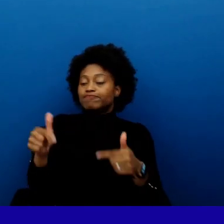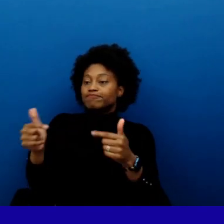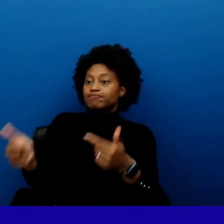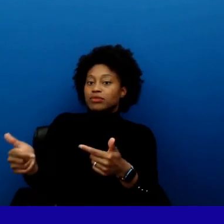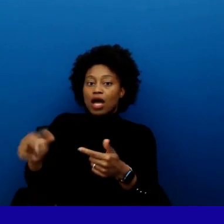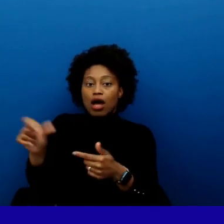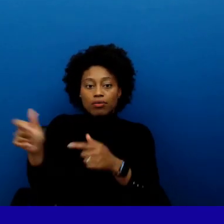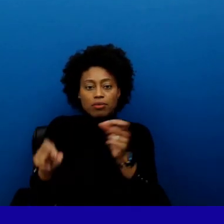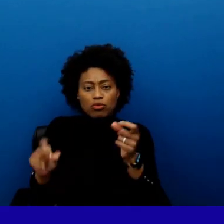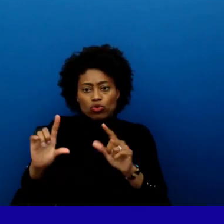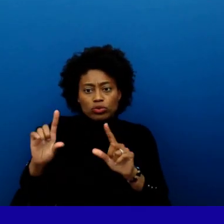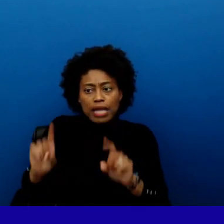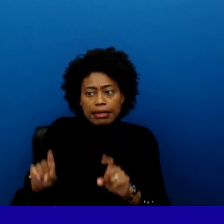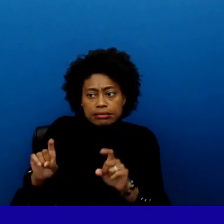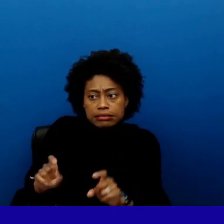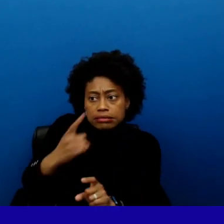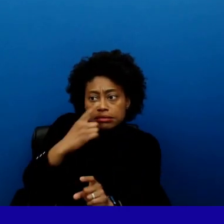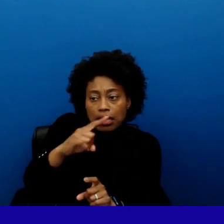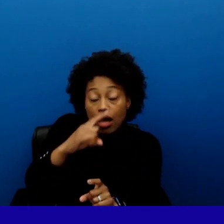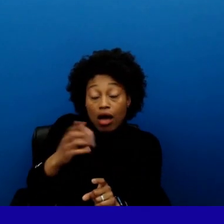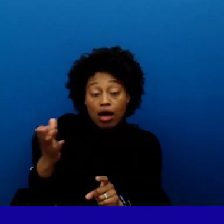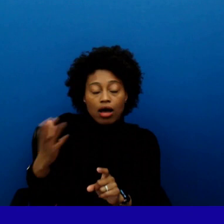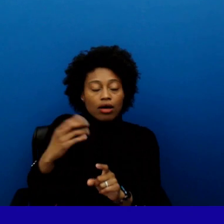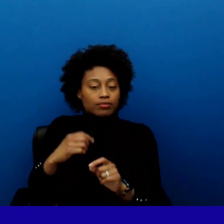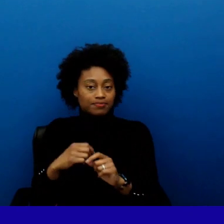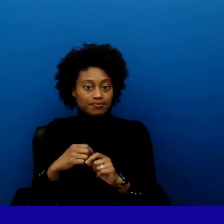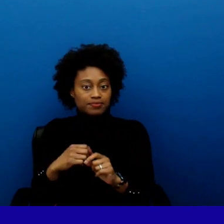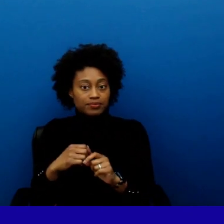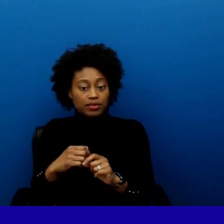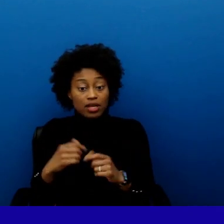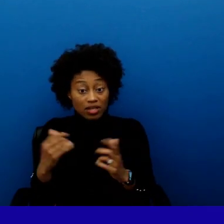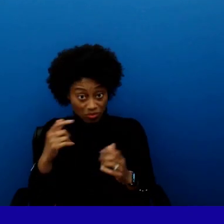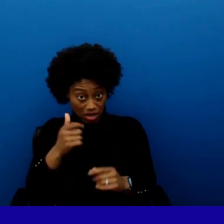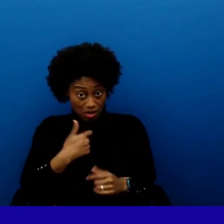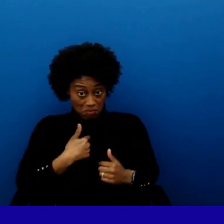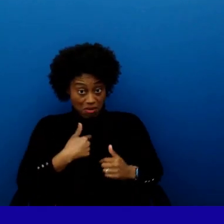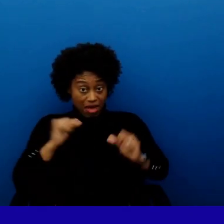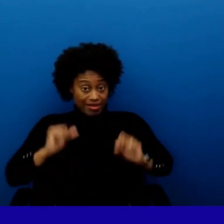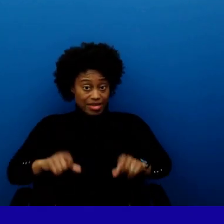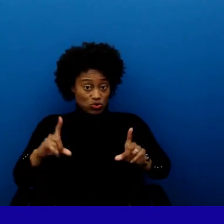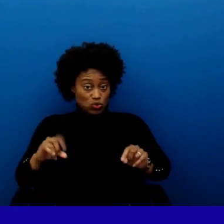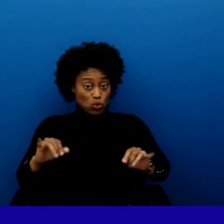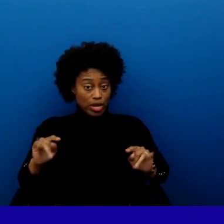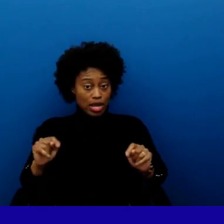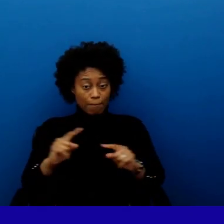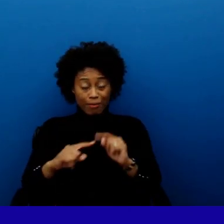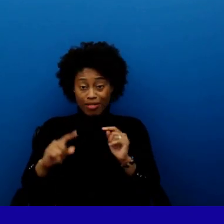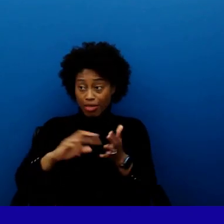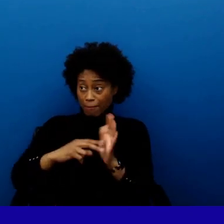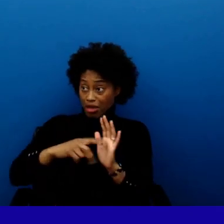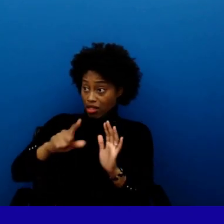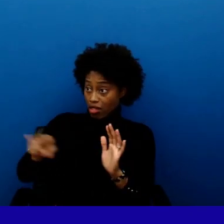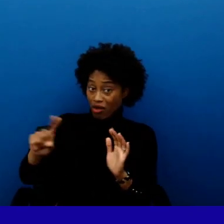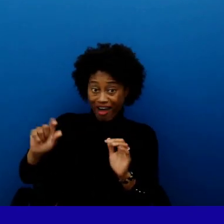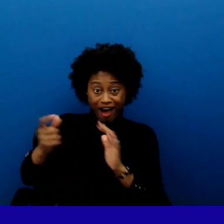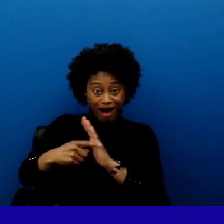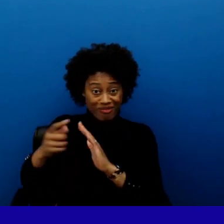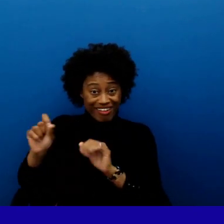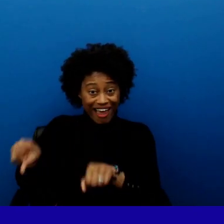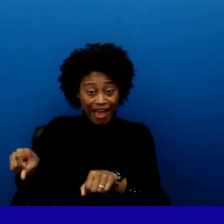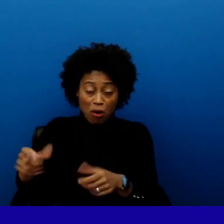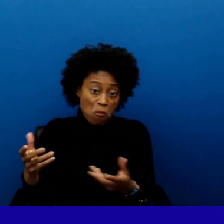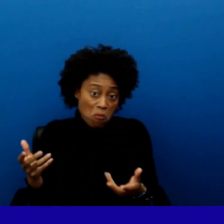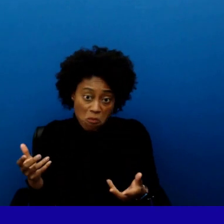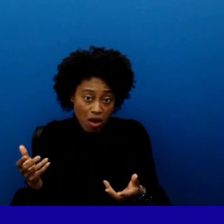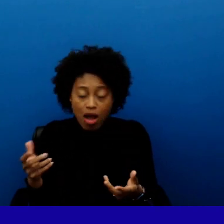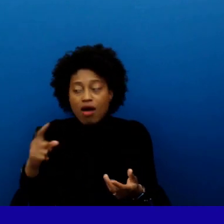other people for them to test and to make sure that because if just because you can do it doesn't mean is that other people can do it. And then